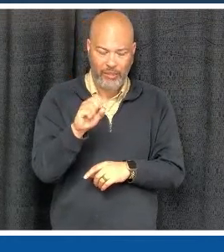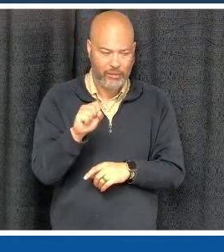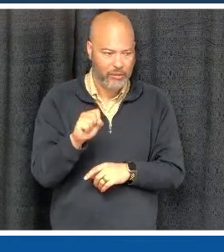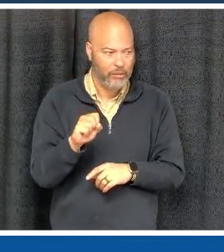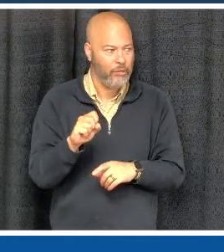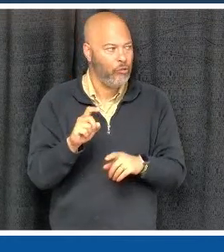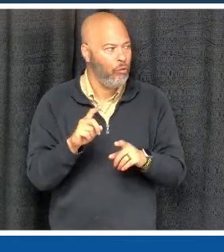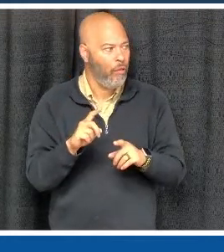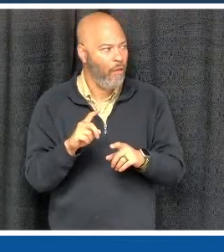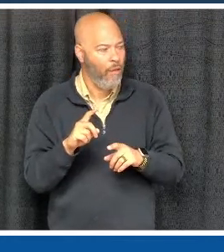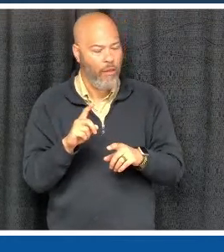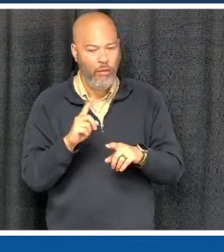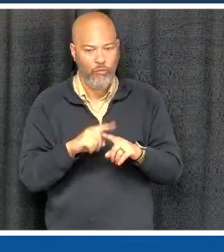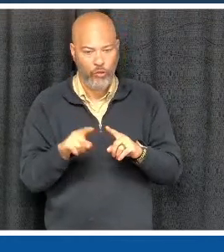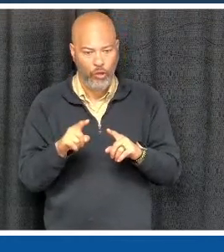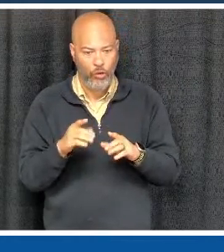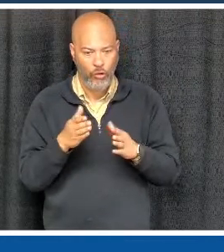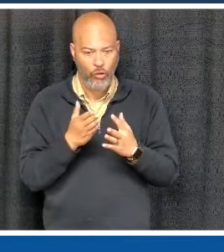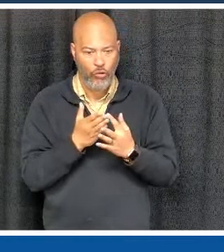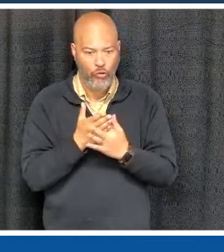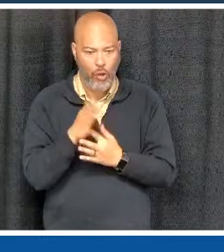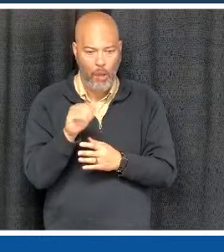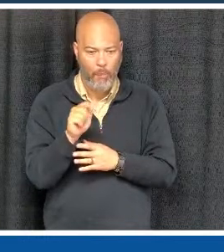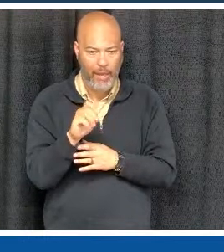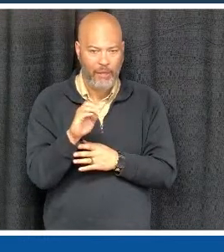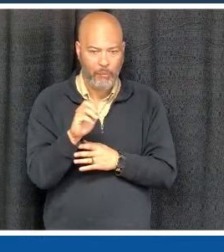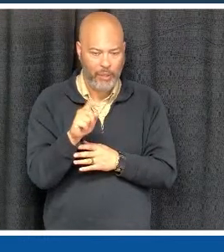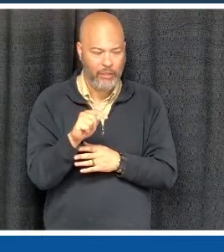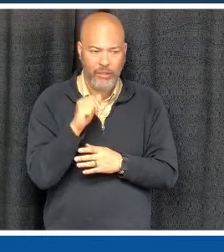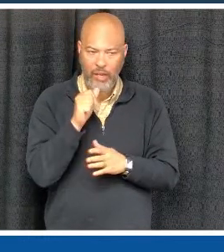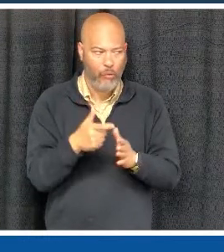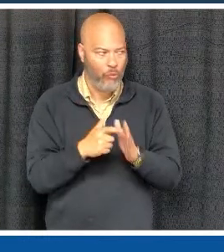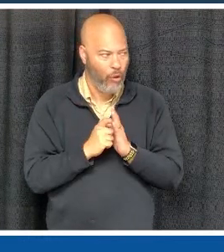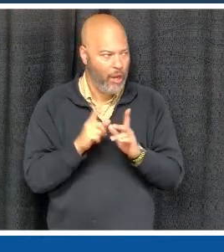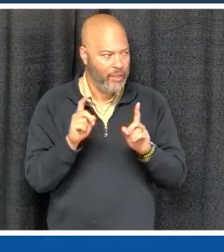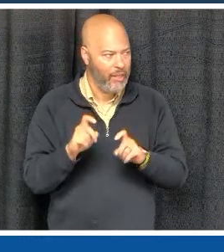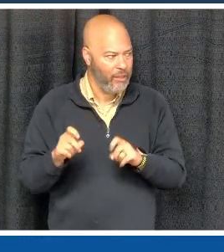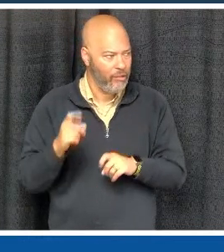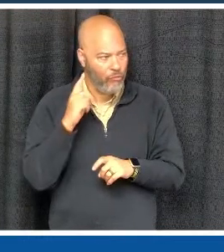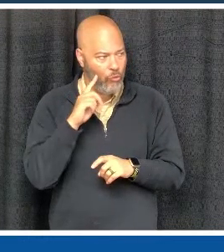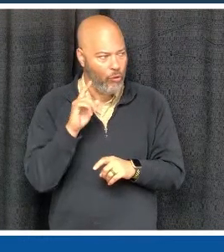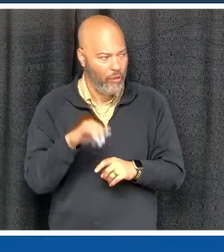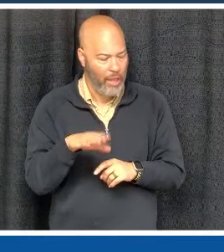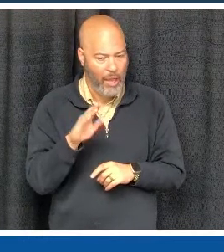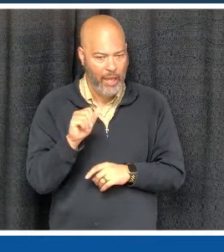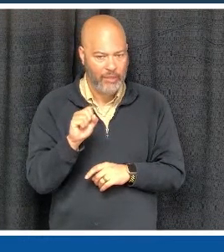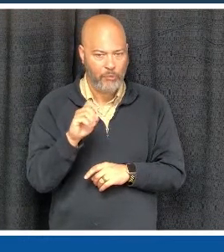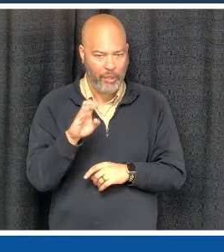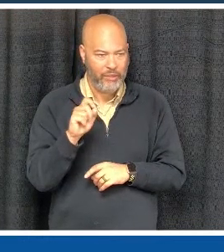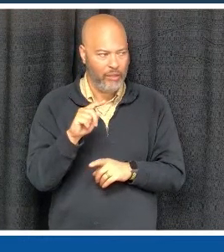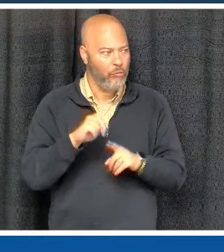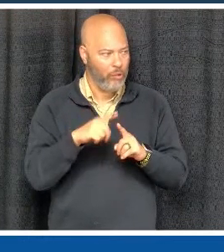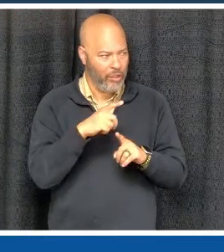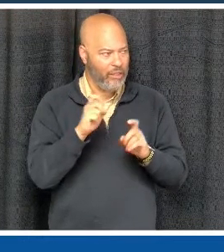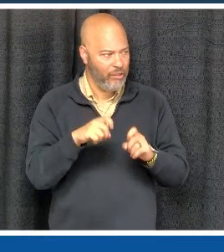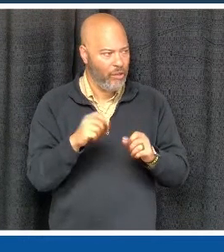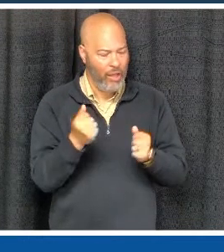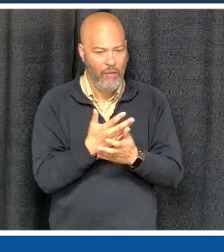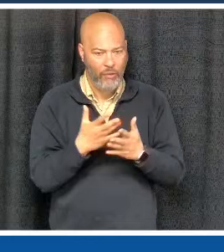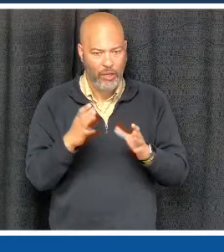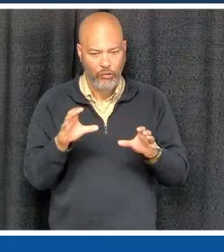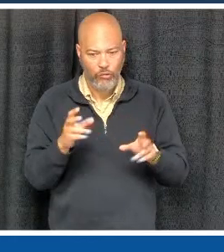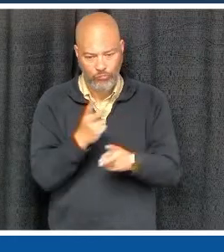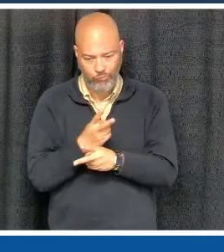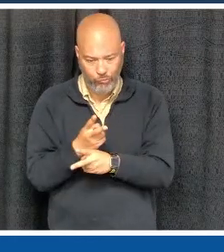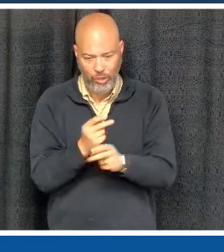property, just going through the abatement process doesn't require testing for asbestos. Okay, but they'd still have to handle everything correctly